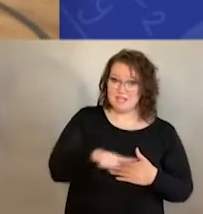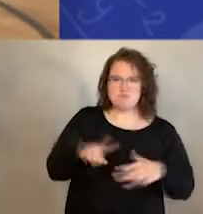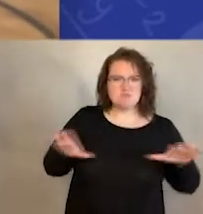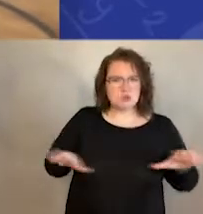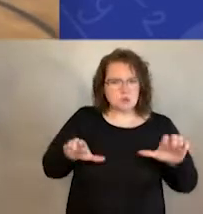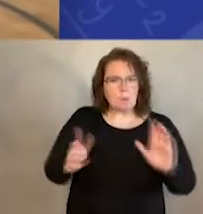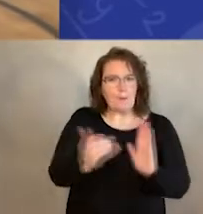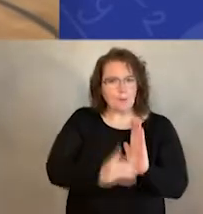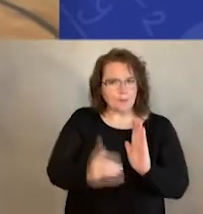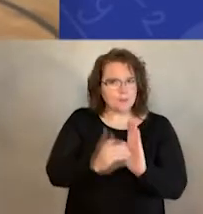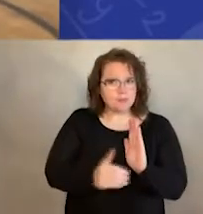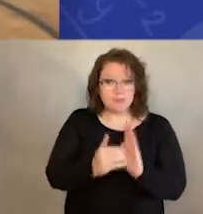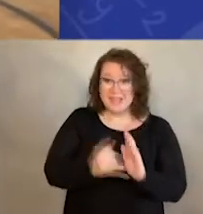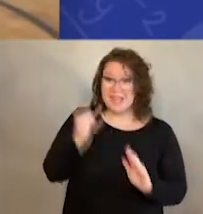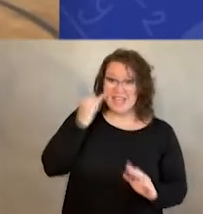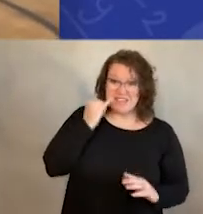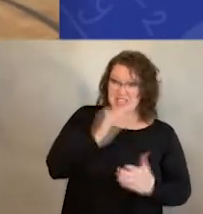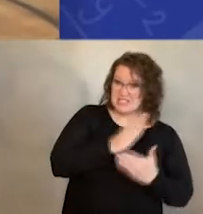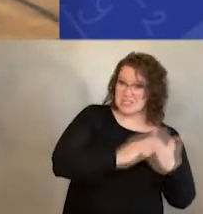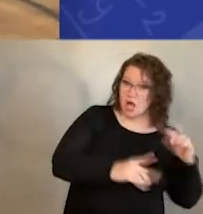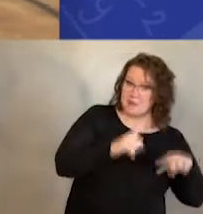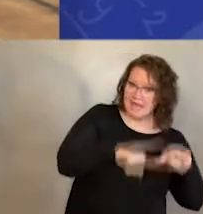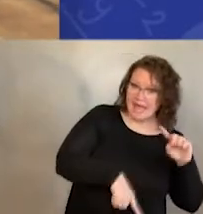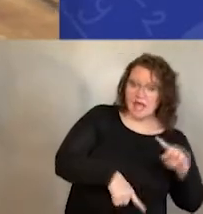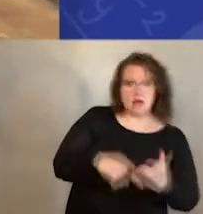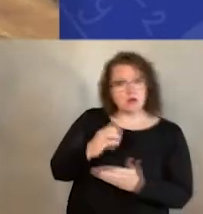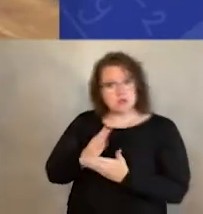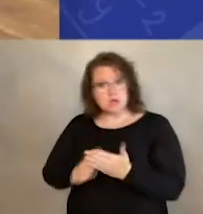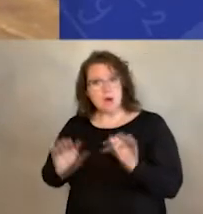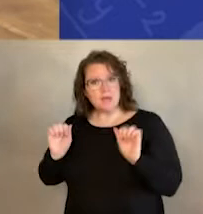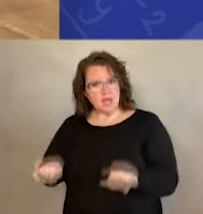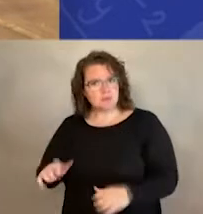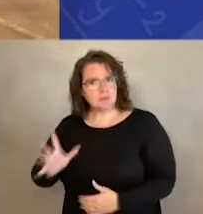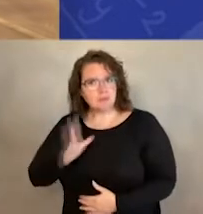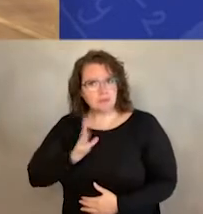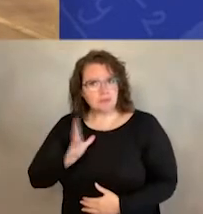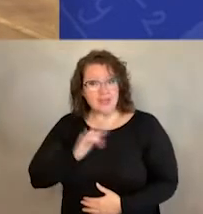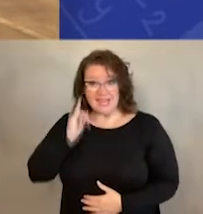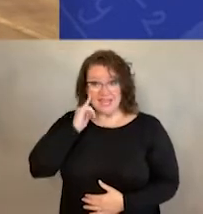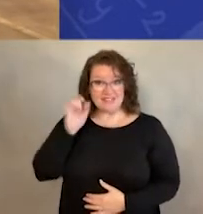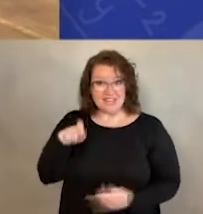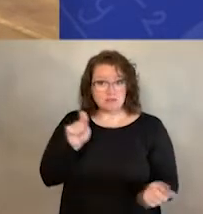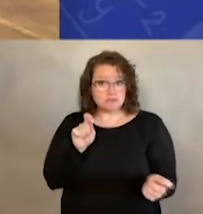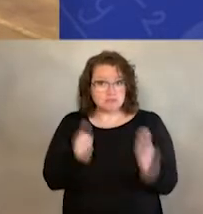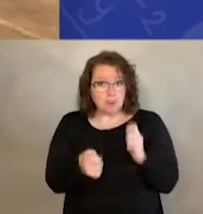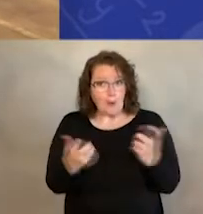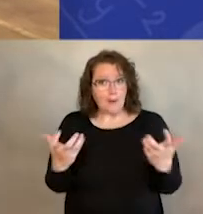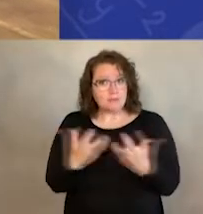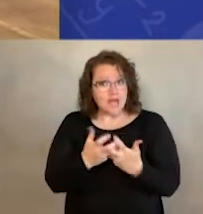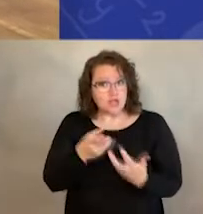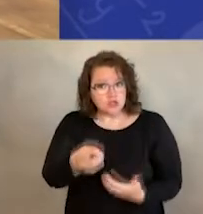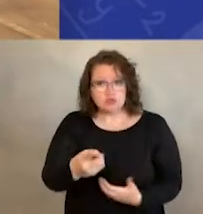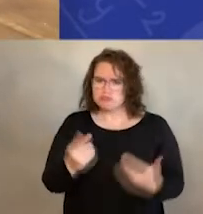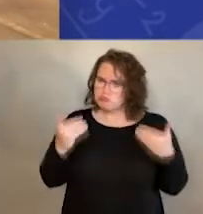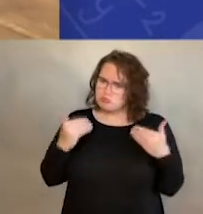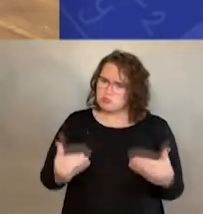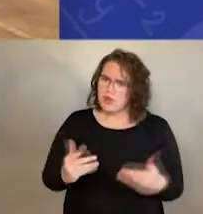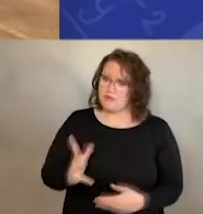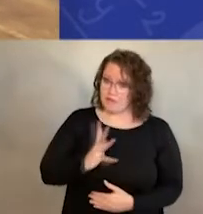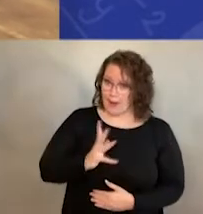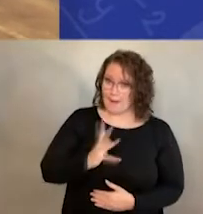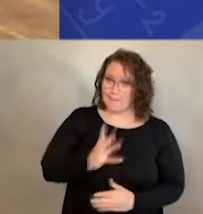this as much as you need it. If you can't do all of them, do what you can. And if you need to modify them anyway to make it easier for you to do, please do